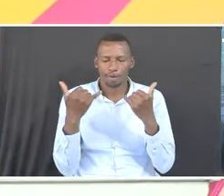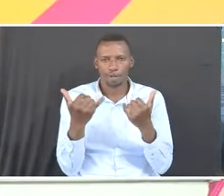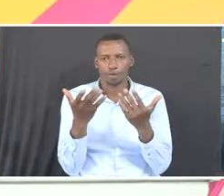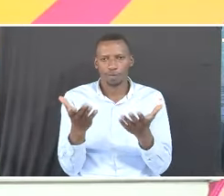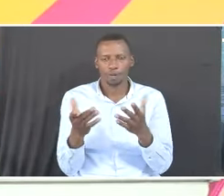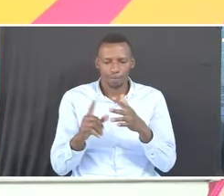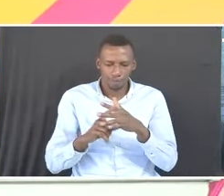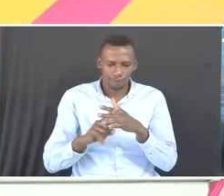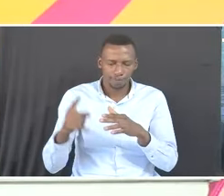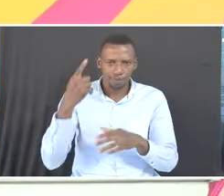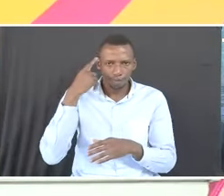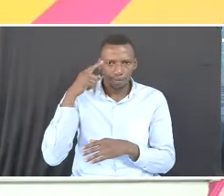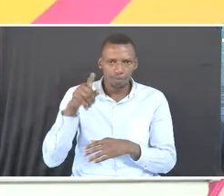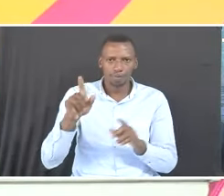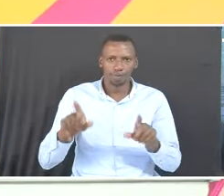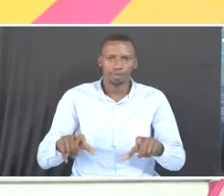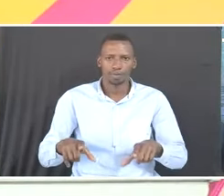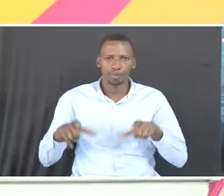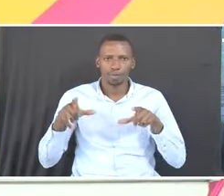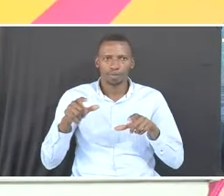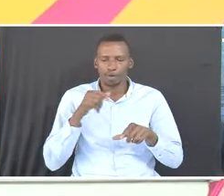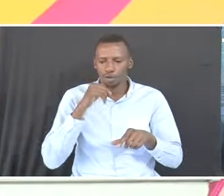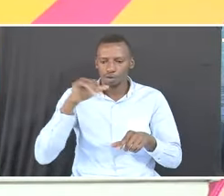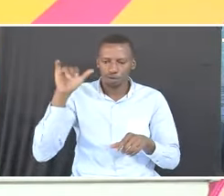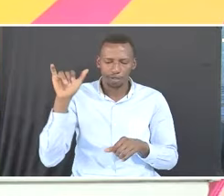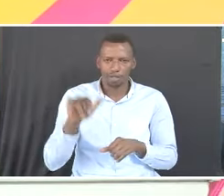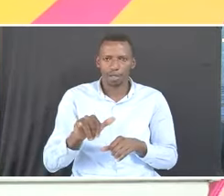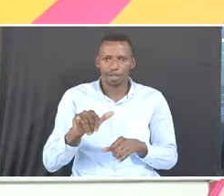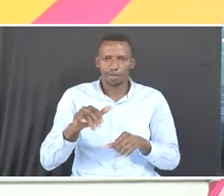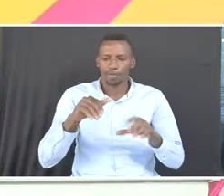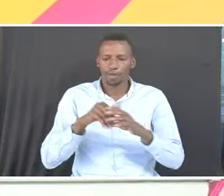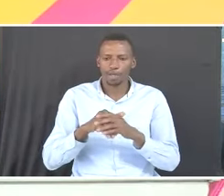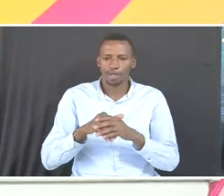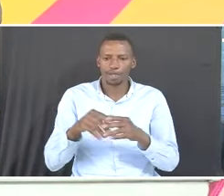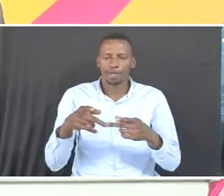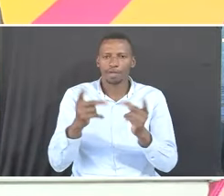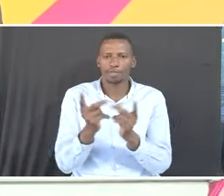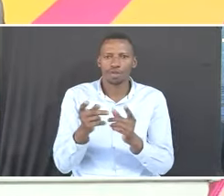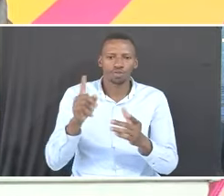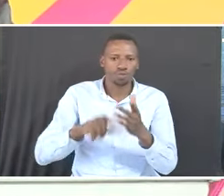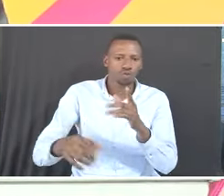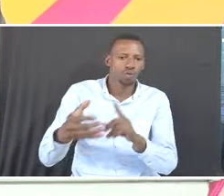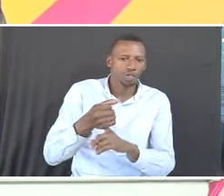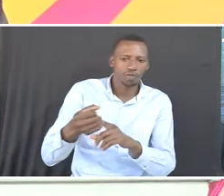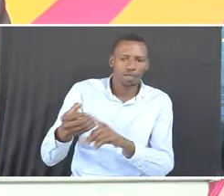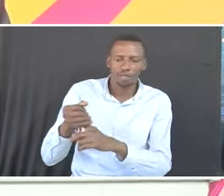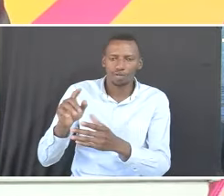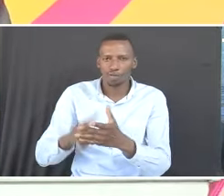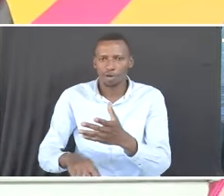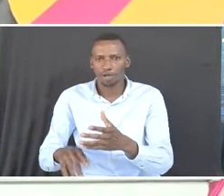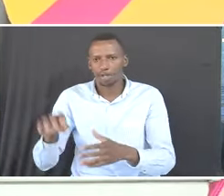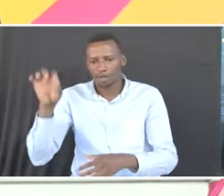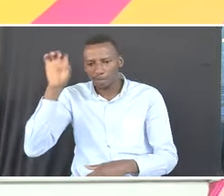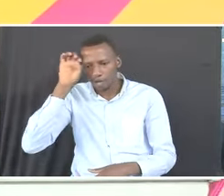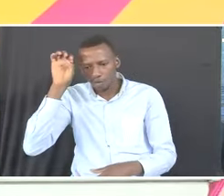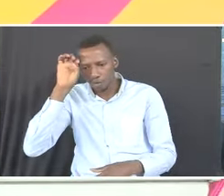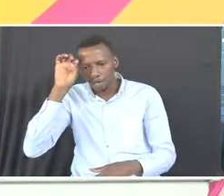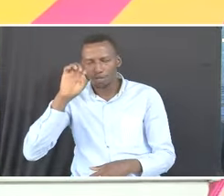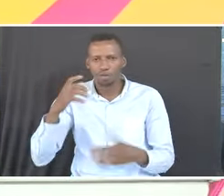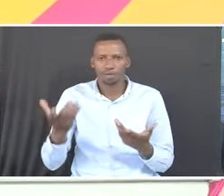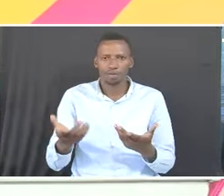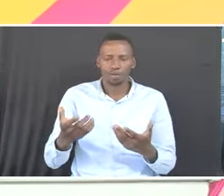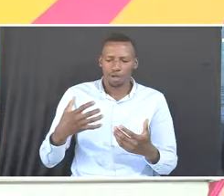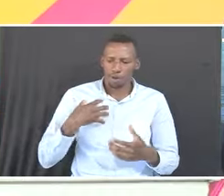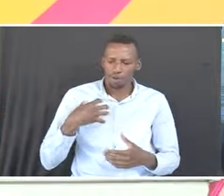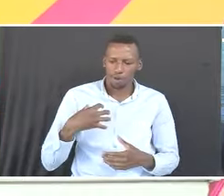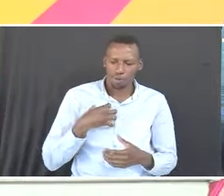life and do not stay in the plane of your achievements in terms of education, in terms of wealthy, you know, people of